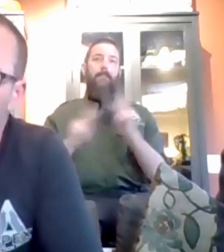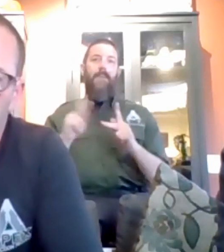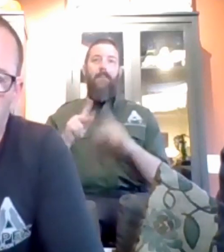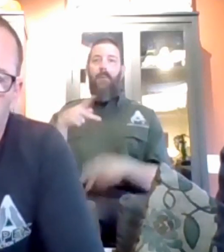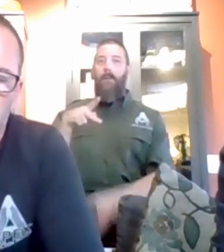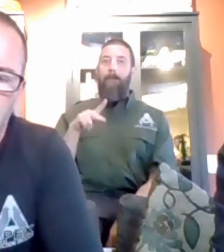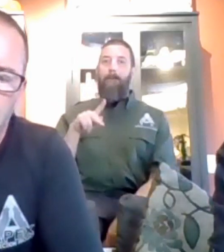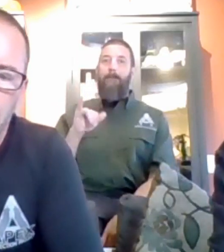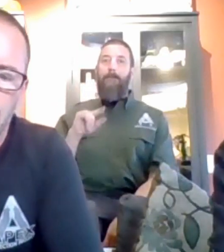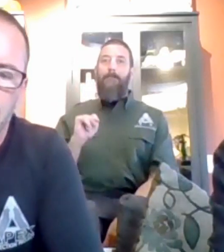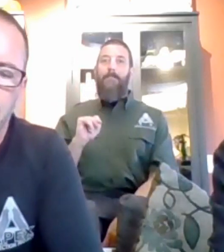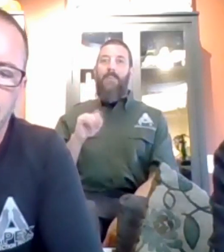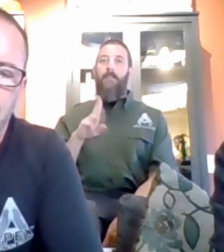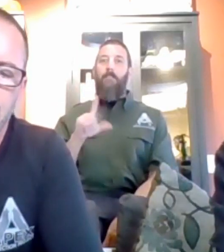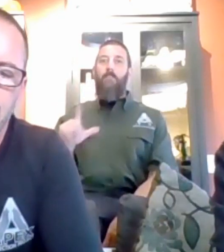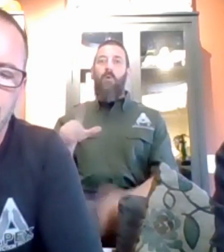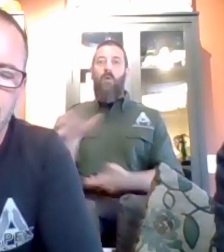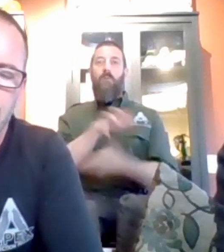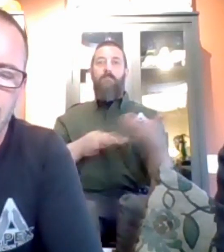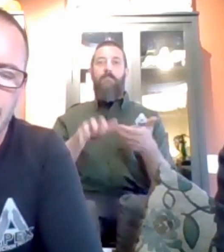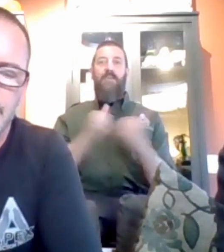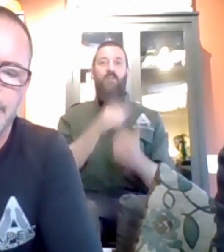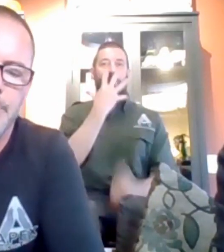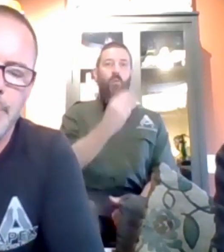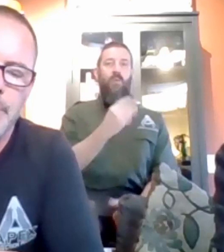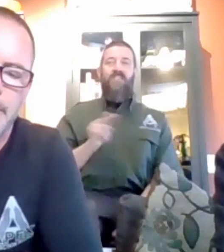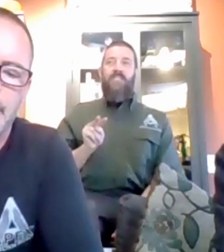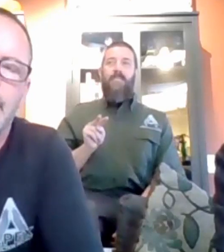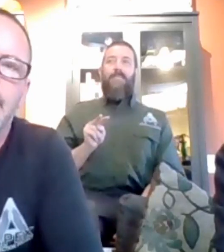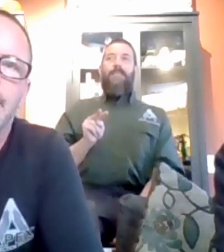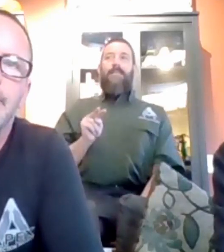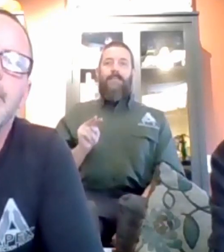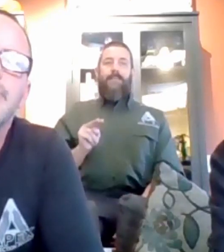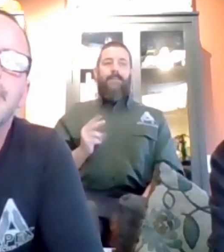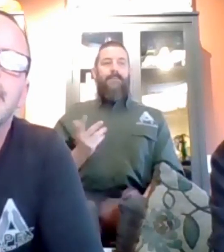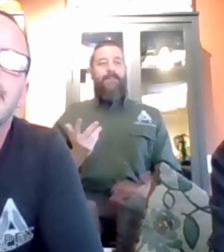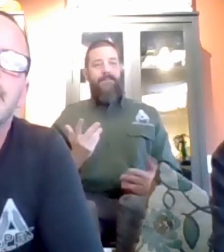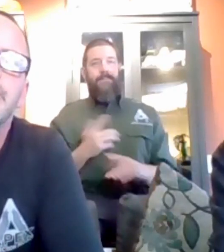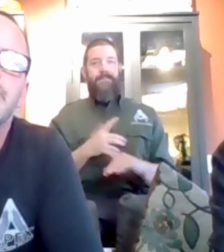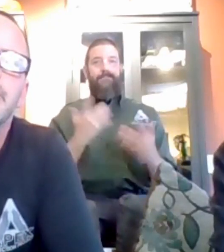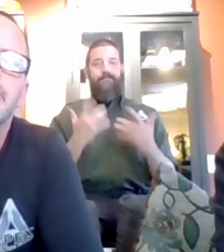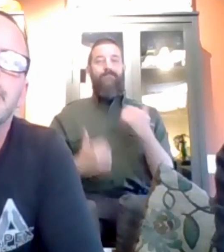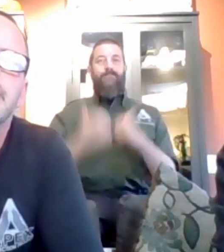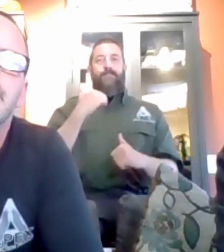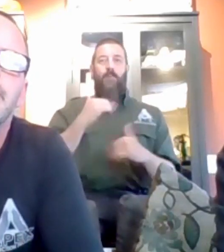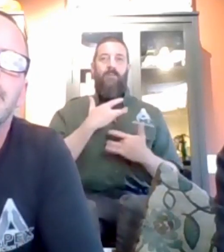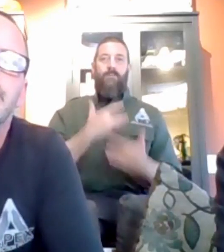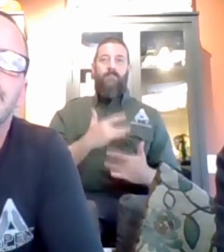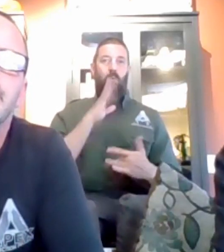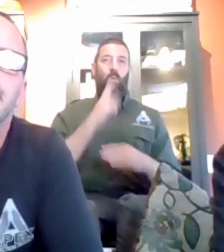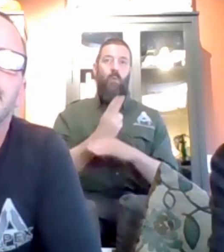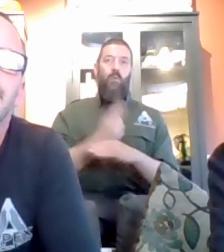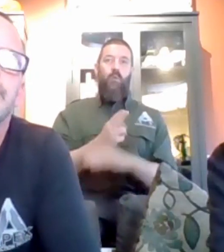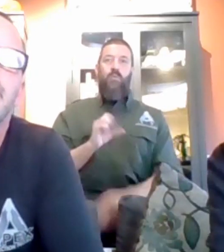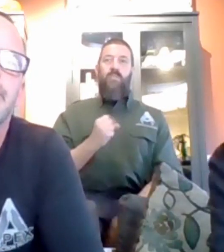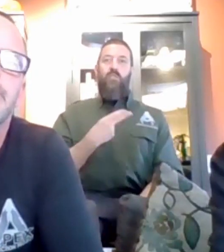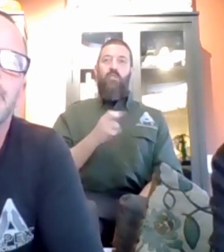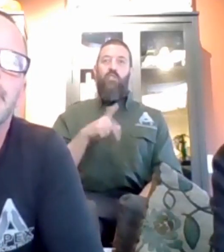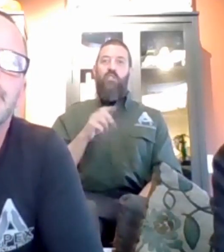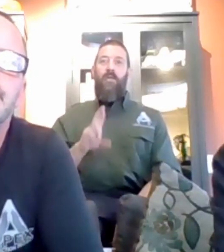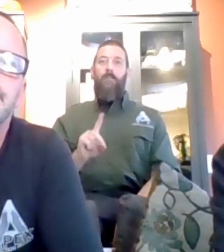breeding pit bulls with a wolf, which, there's some scary things out there, but mostly they would